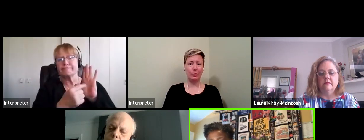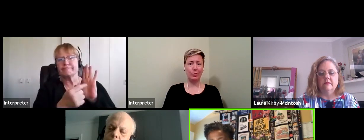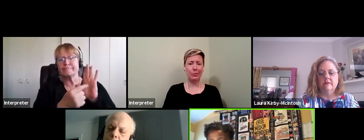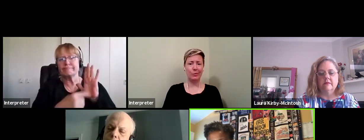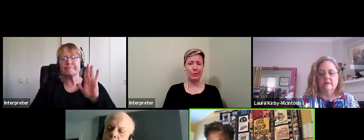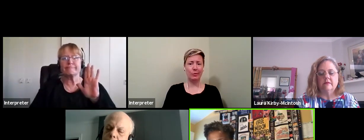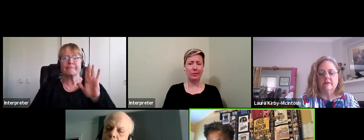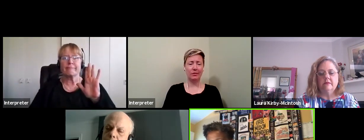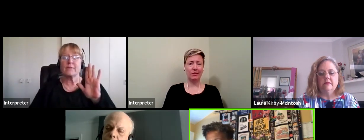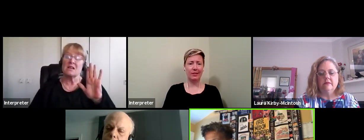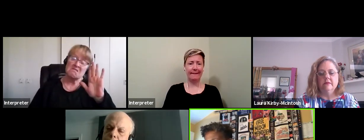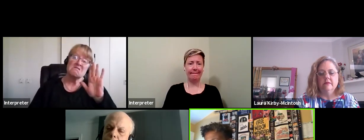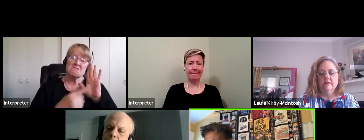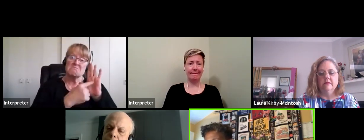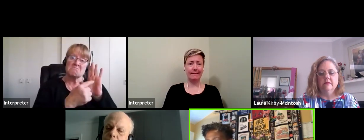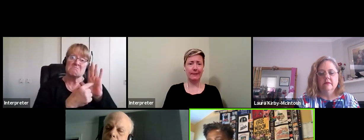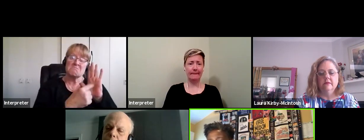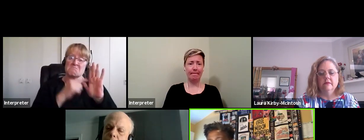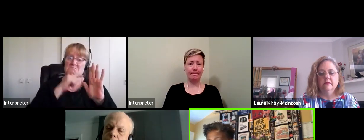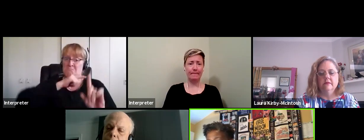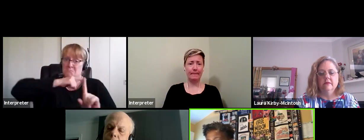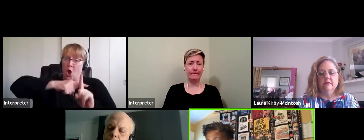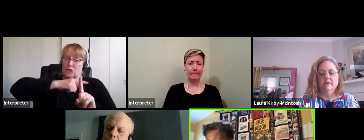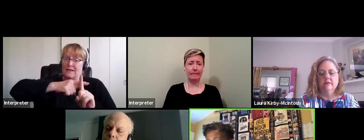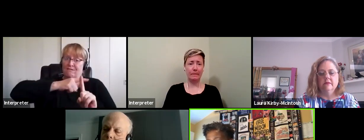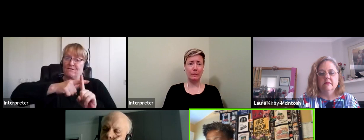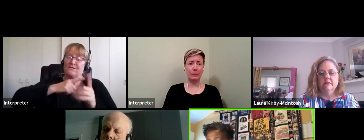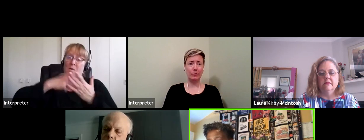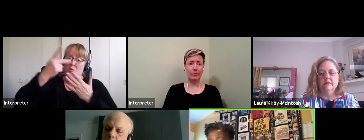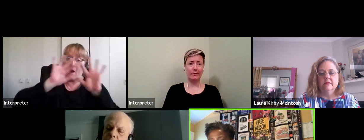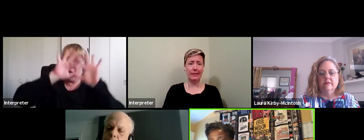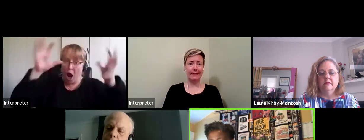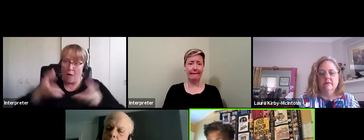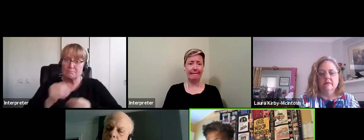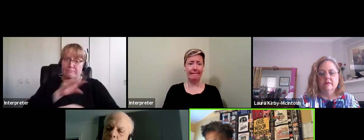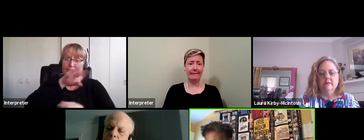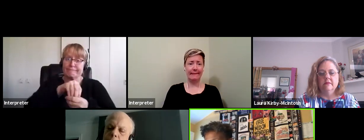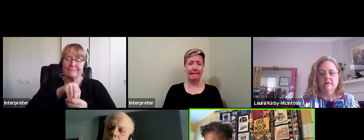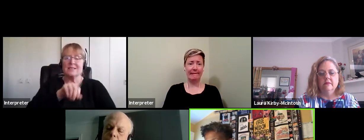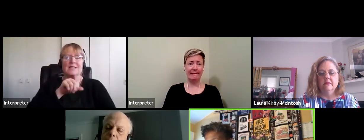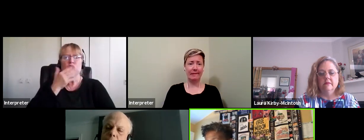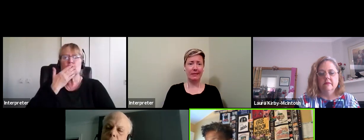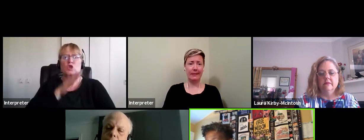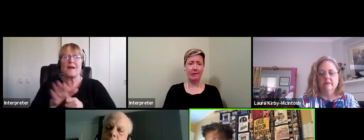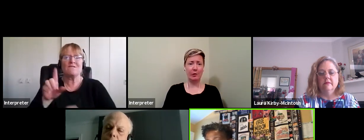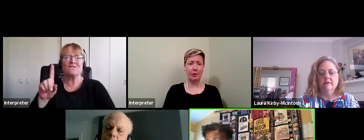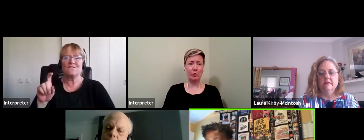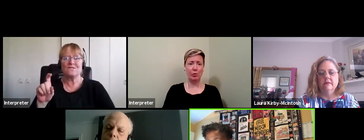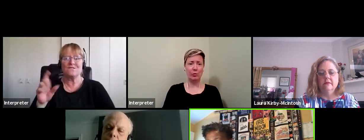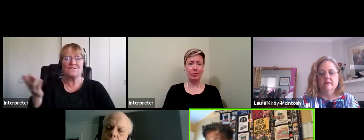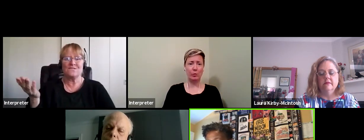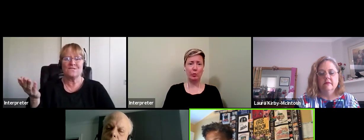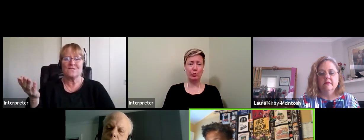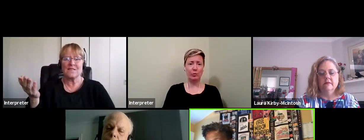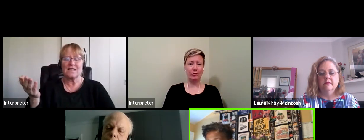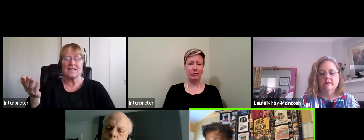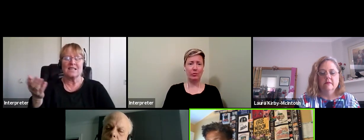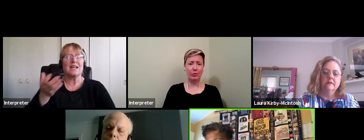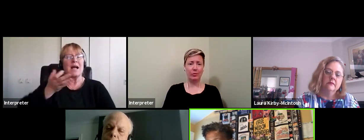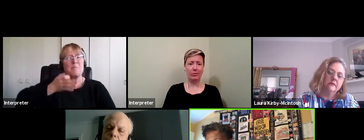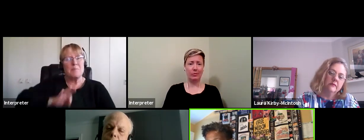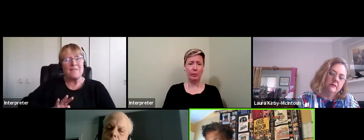a positive and somewhat universal program, it's not good enough. It provides a taxable benefit